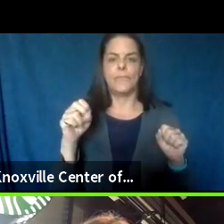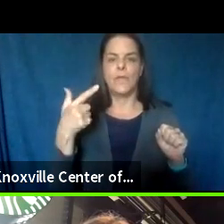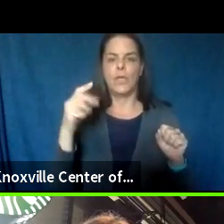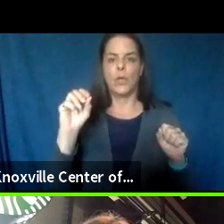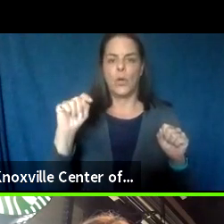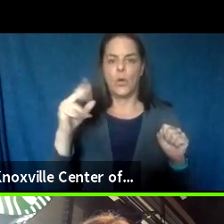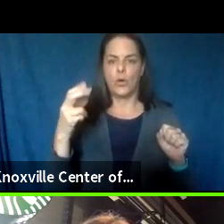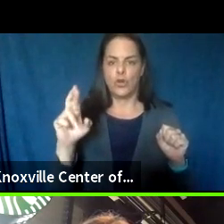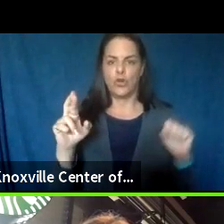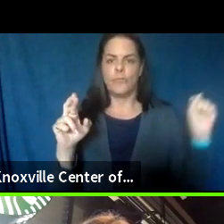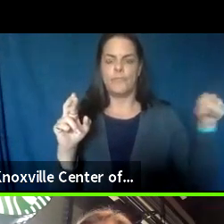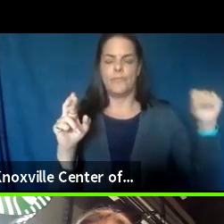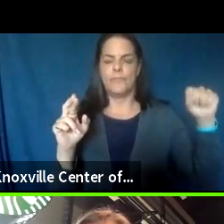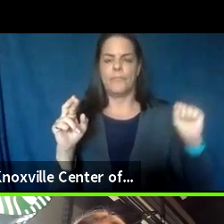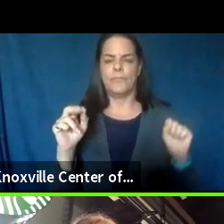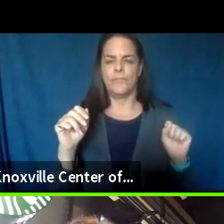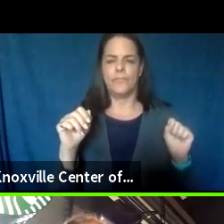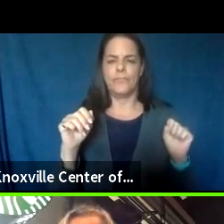Gocher? Yes.